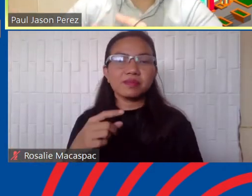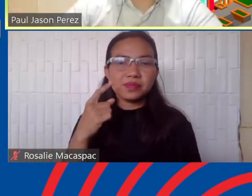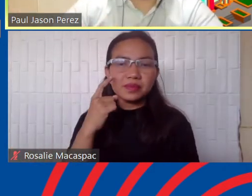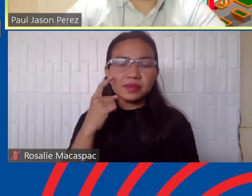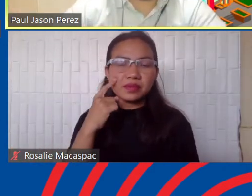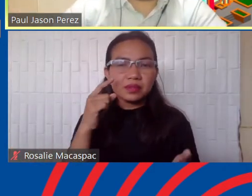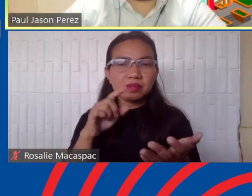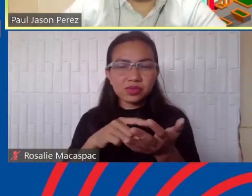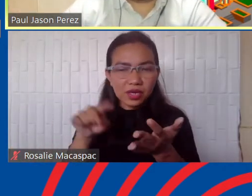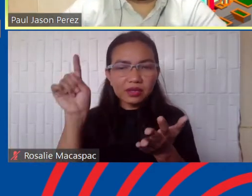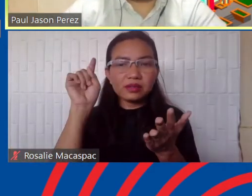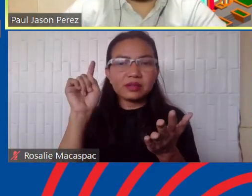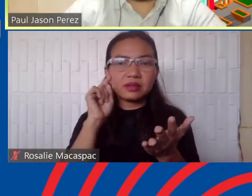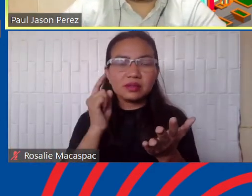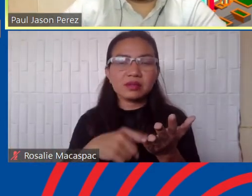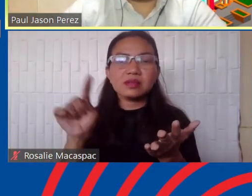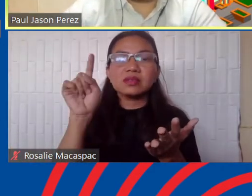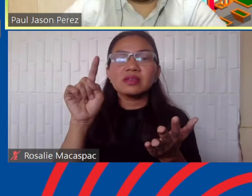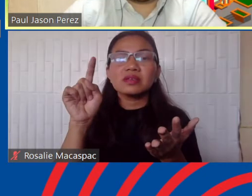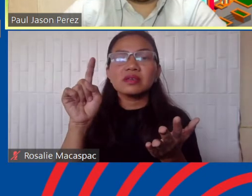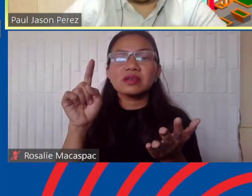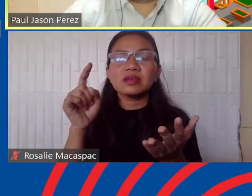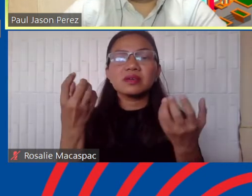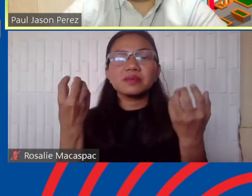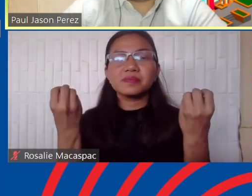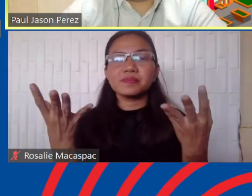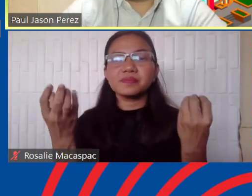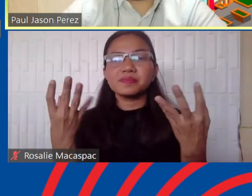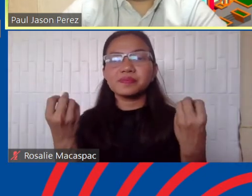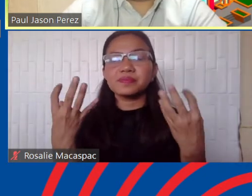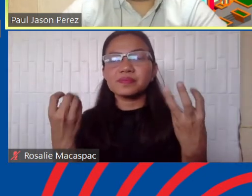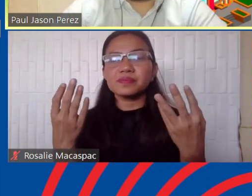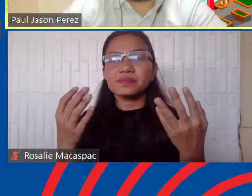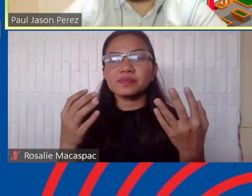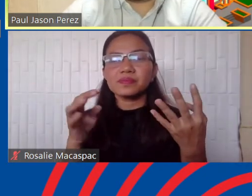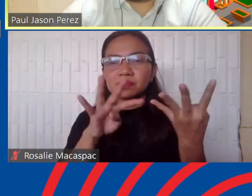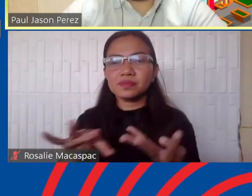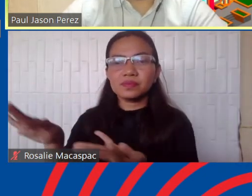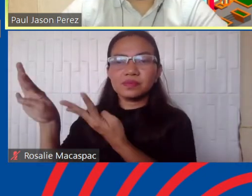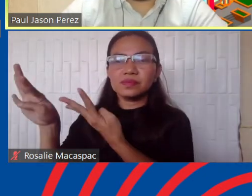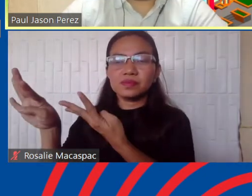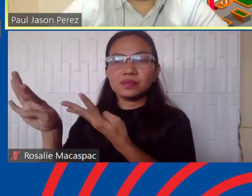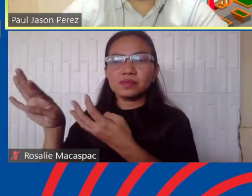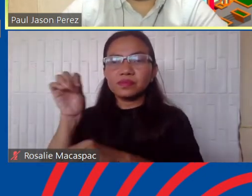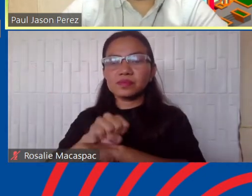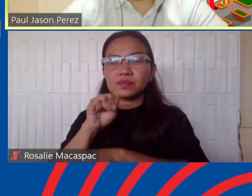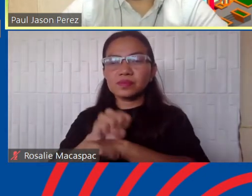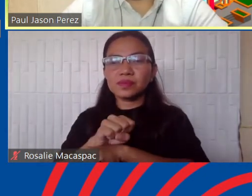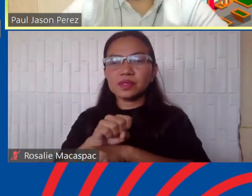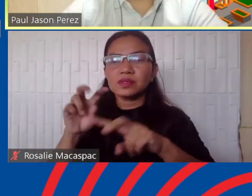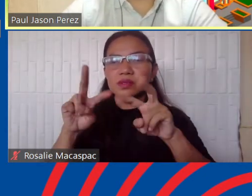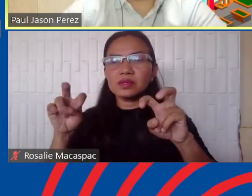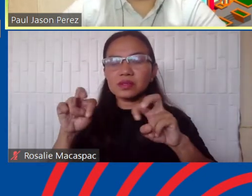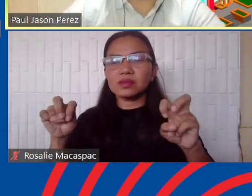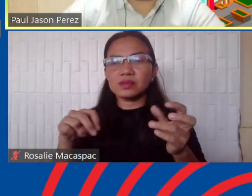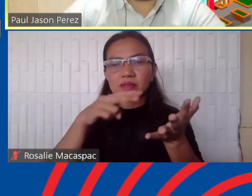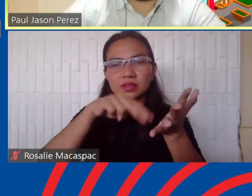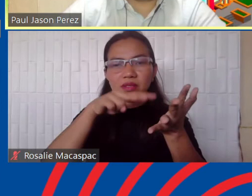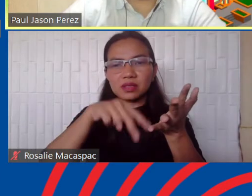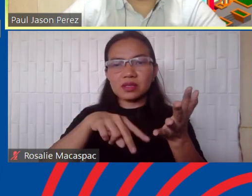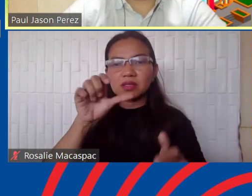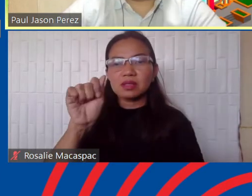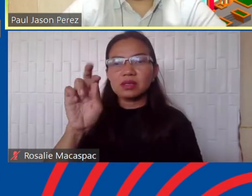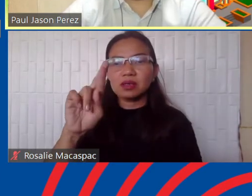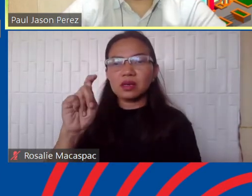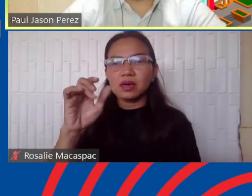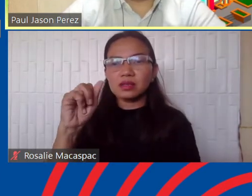feel free to correct me if I'm wrong, is that a lot of the uploaded works in there are research articles or theses,